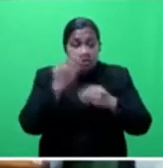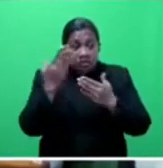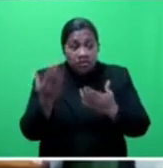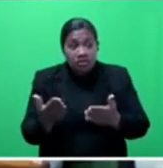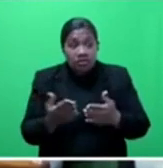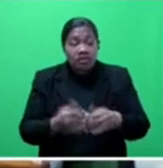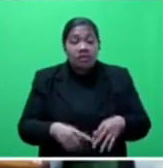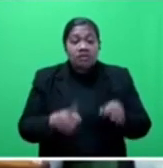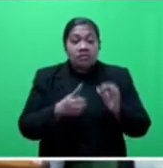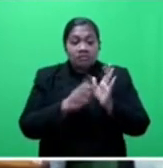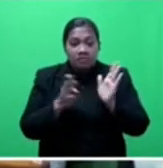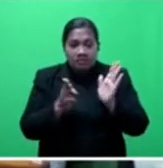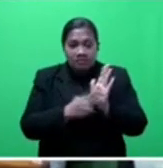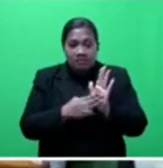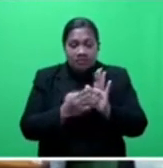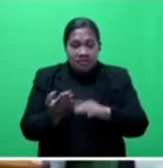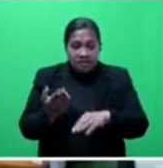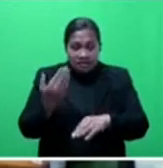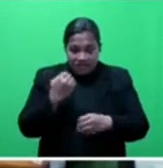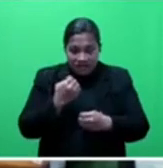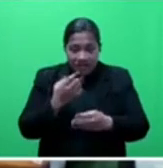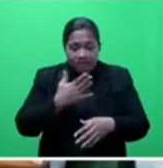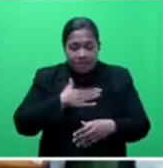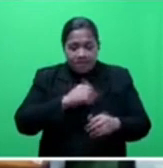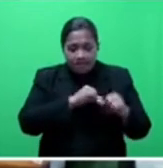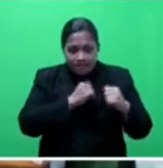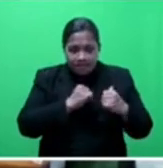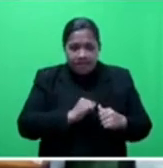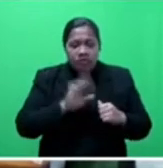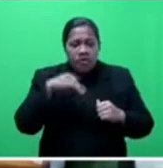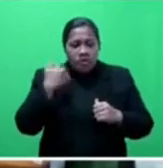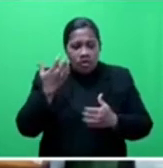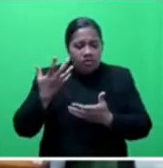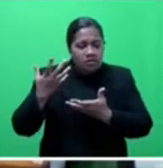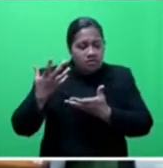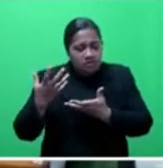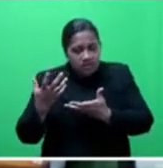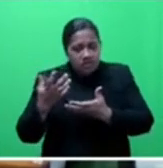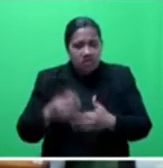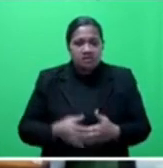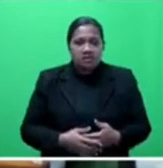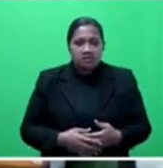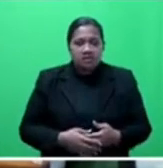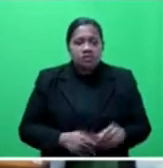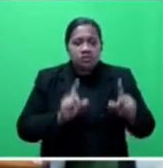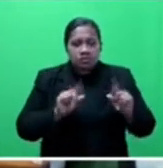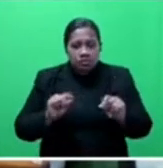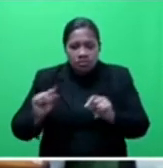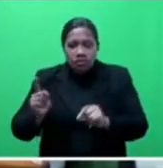then commissioned. My heart has always been burdened to move and to do what I